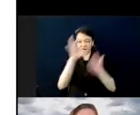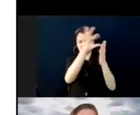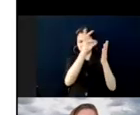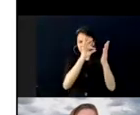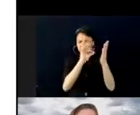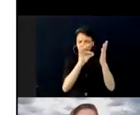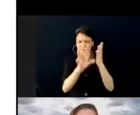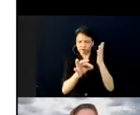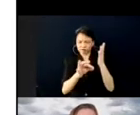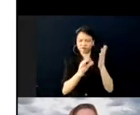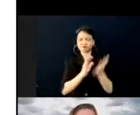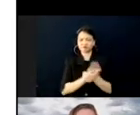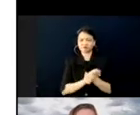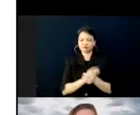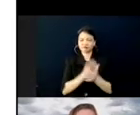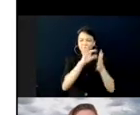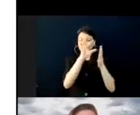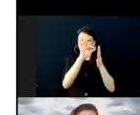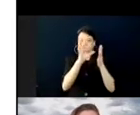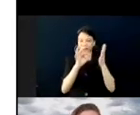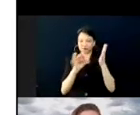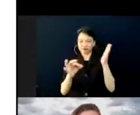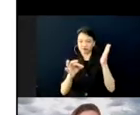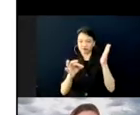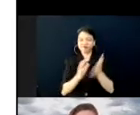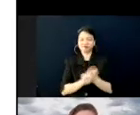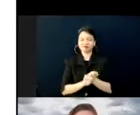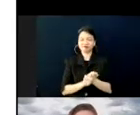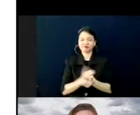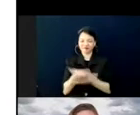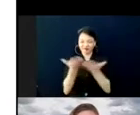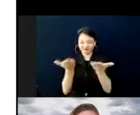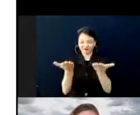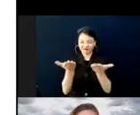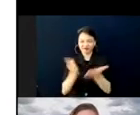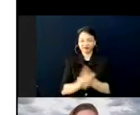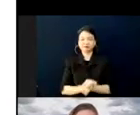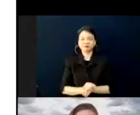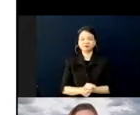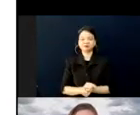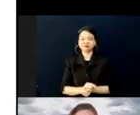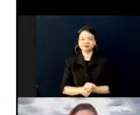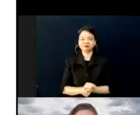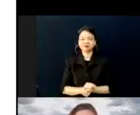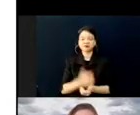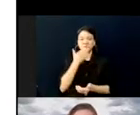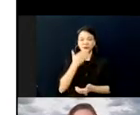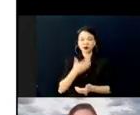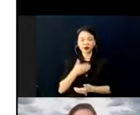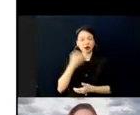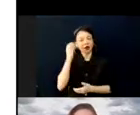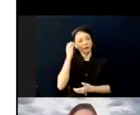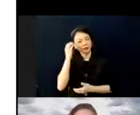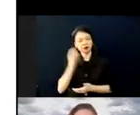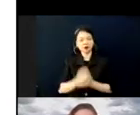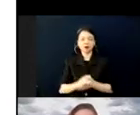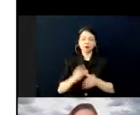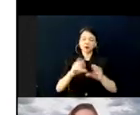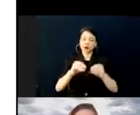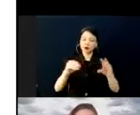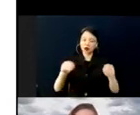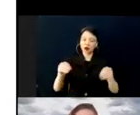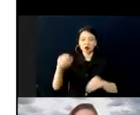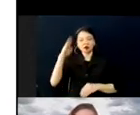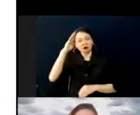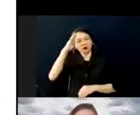top-up, identity ownership, employment status. And we can kind of see we've got two people voting. I encourage everyone to